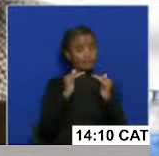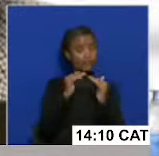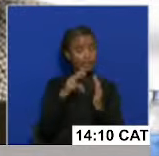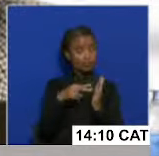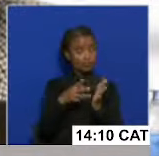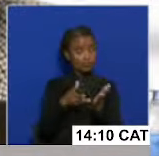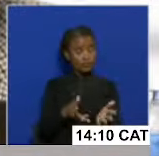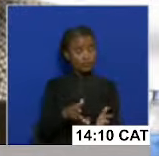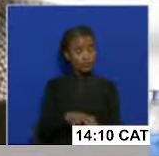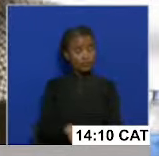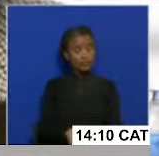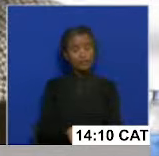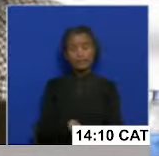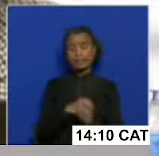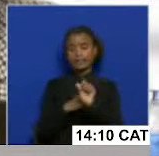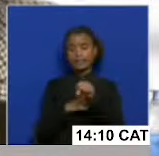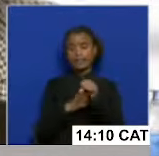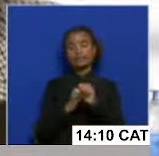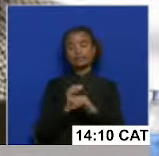Yes, it is.